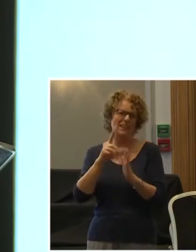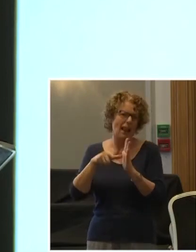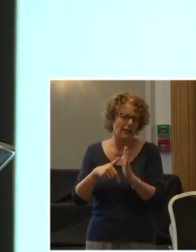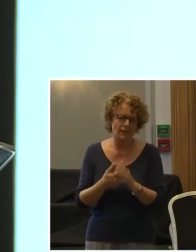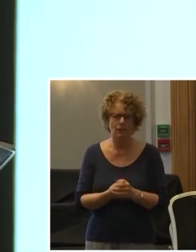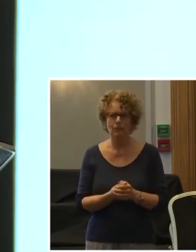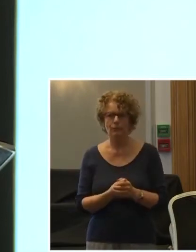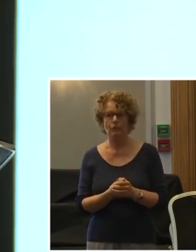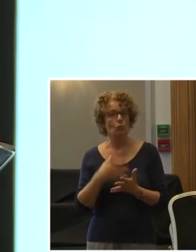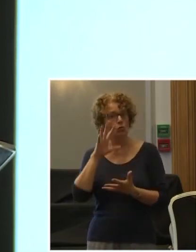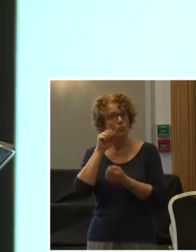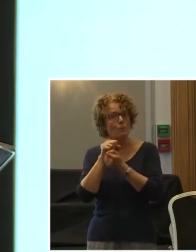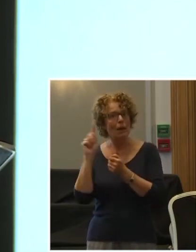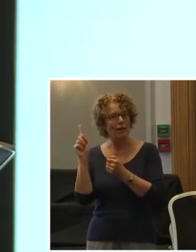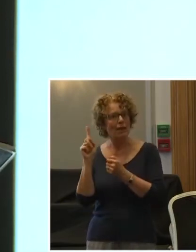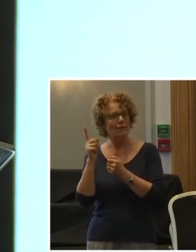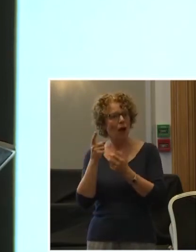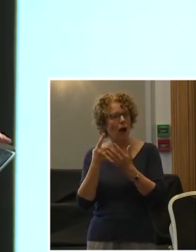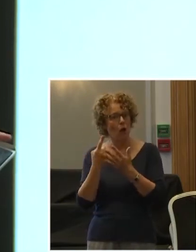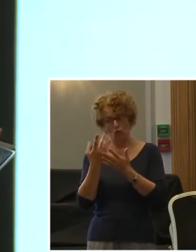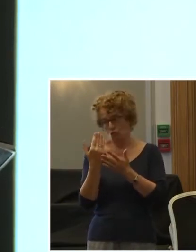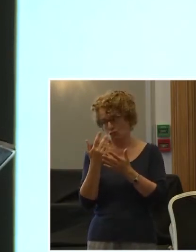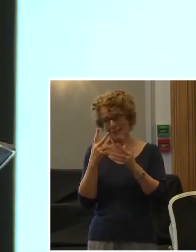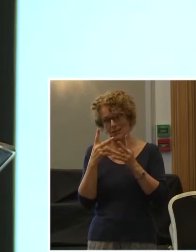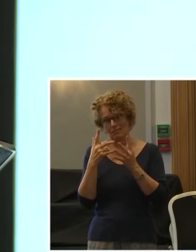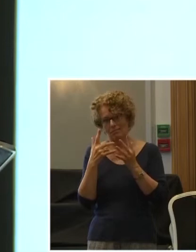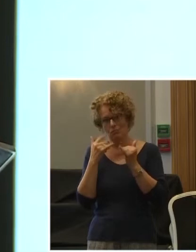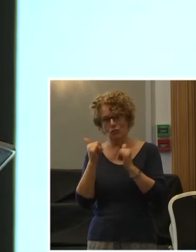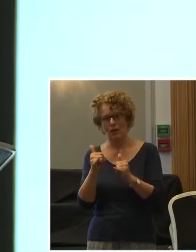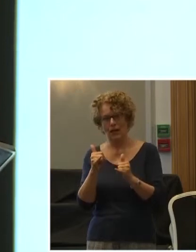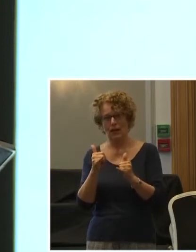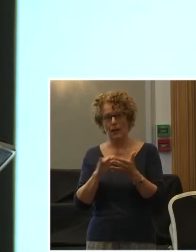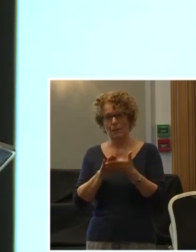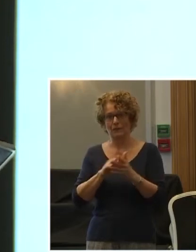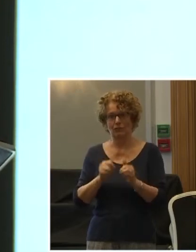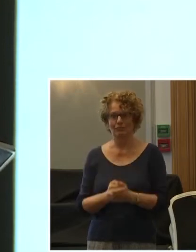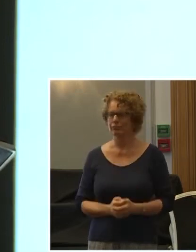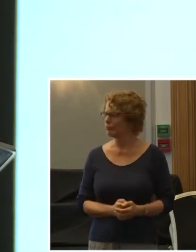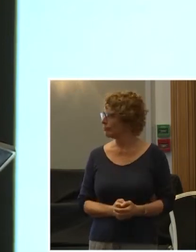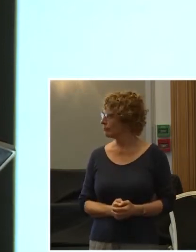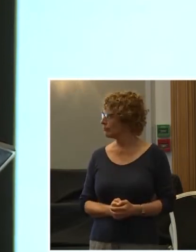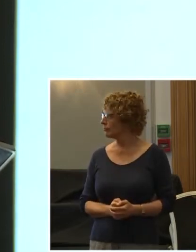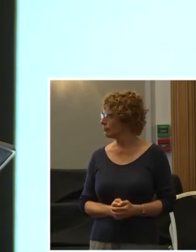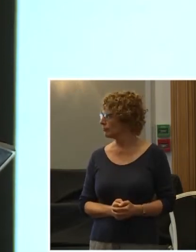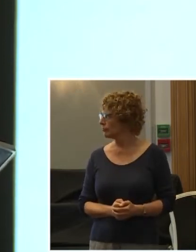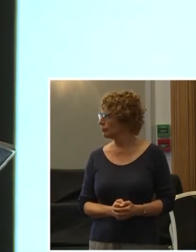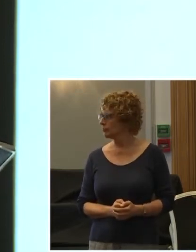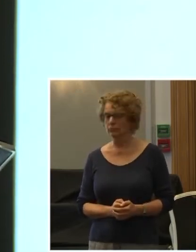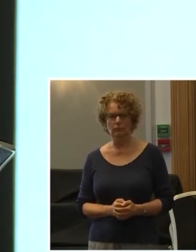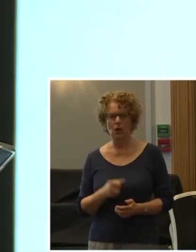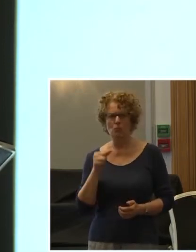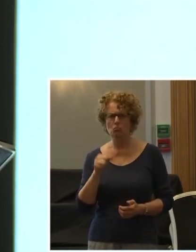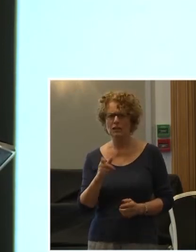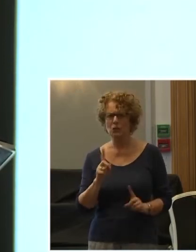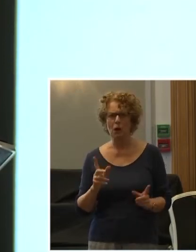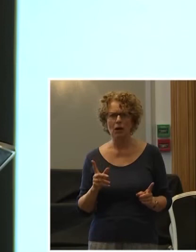we're right at the beginning of getting to the nub of what the sight loss survey means. So I think, do I press next?